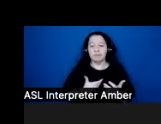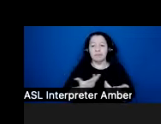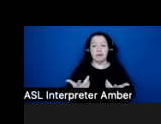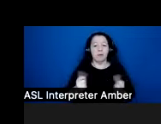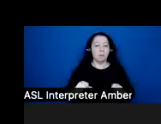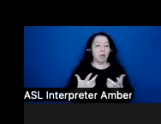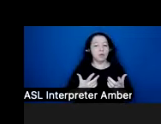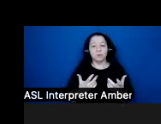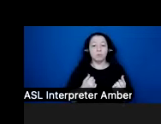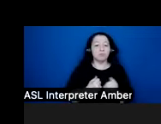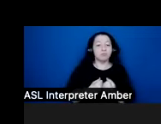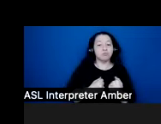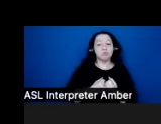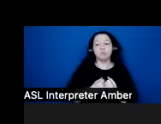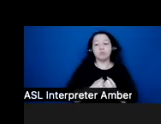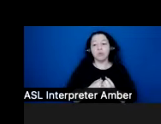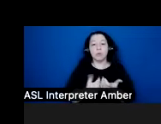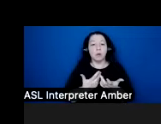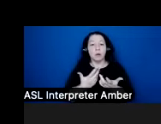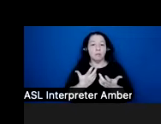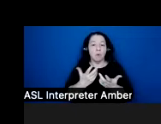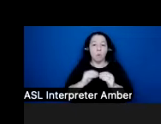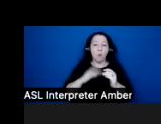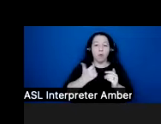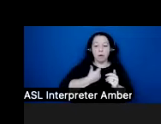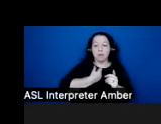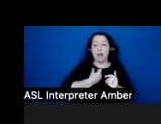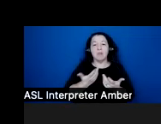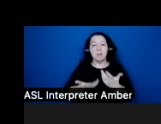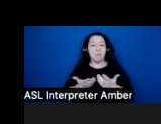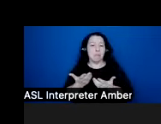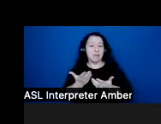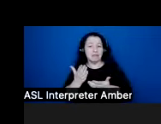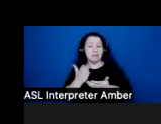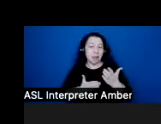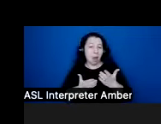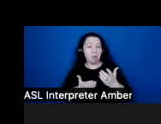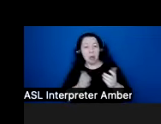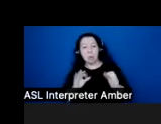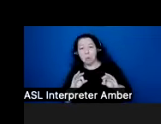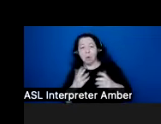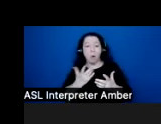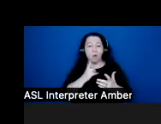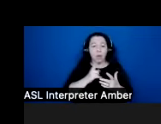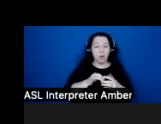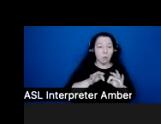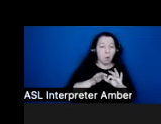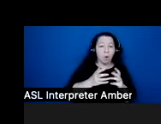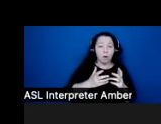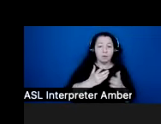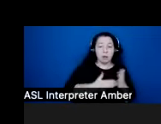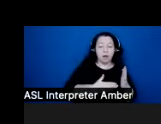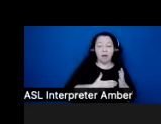might perceive that as big or small or what have you, that it was significant no matter what it